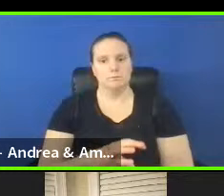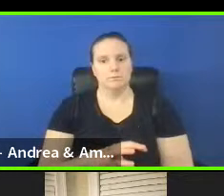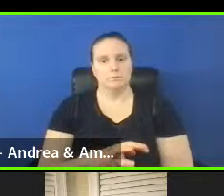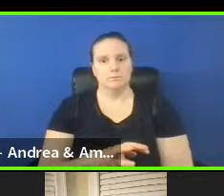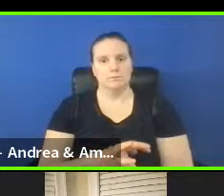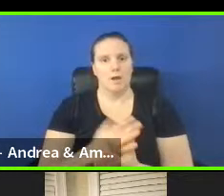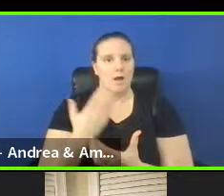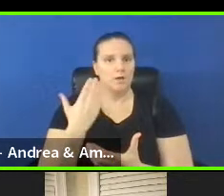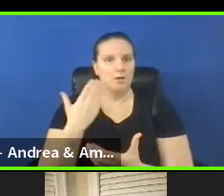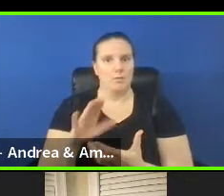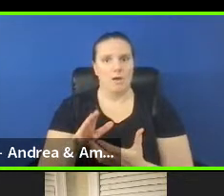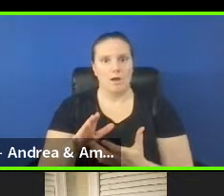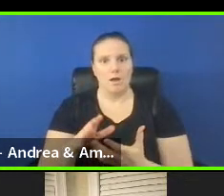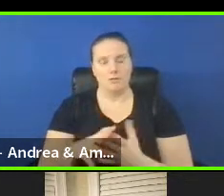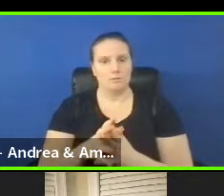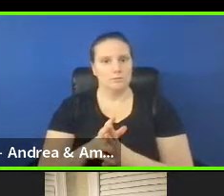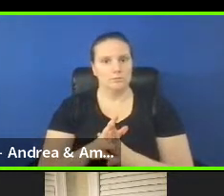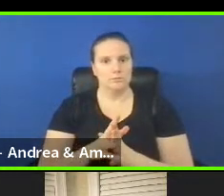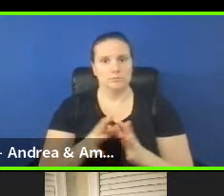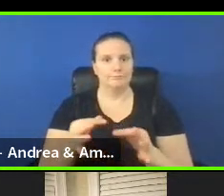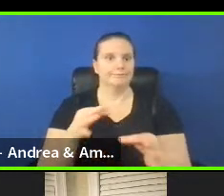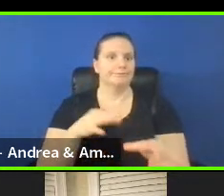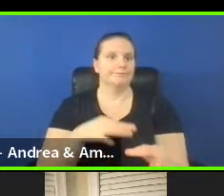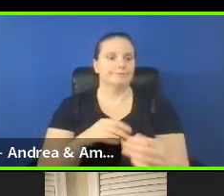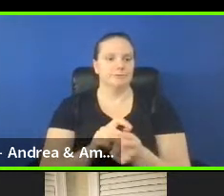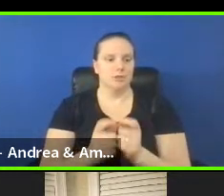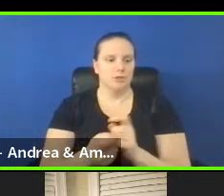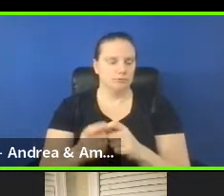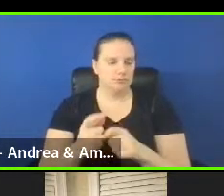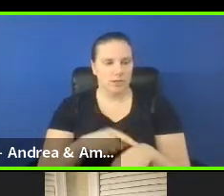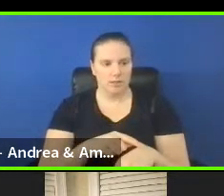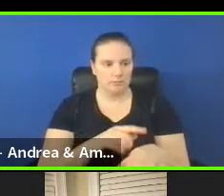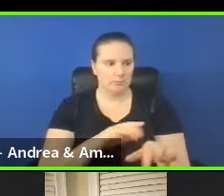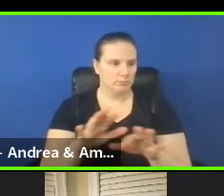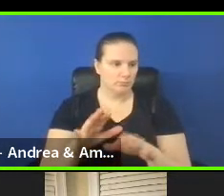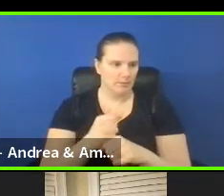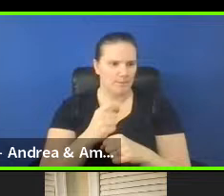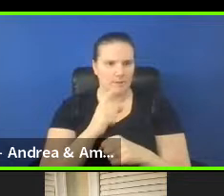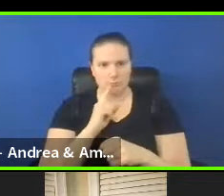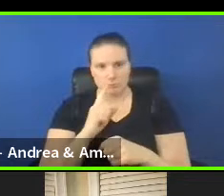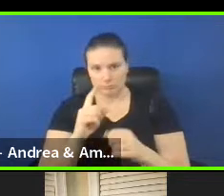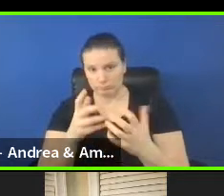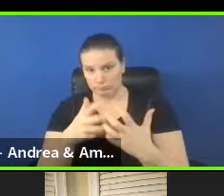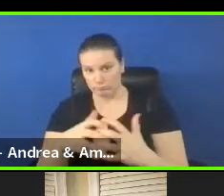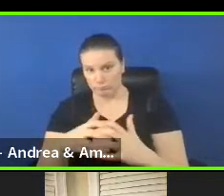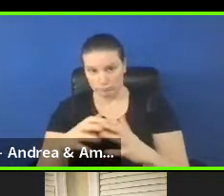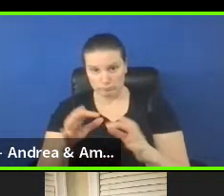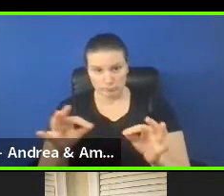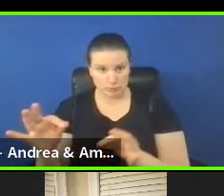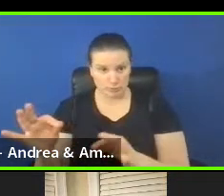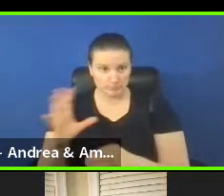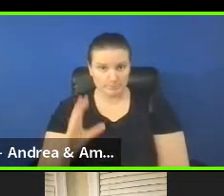at the expense of folks' availability, but also want to make sure we can inform the decisions.